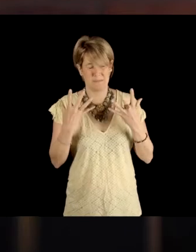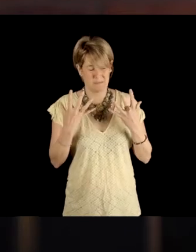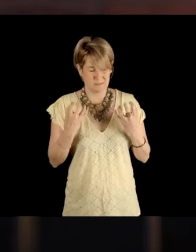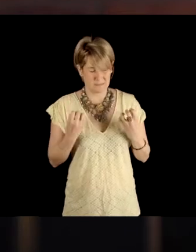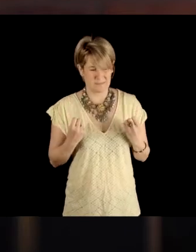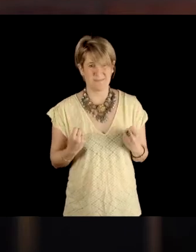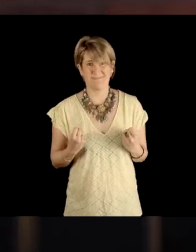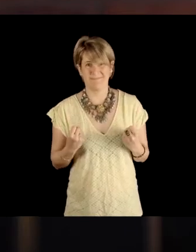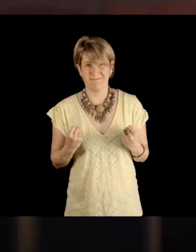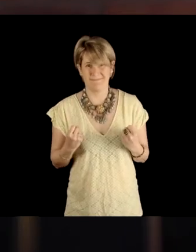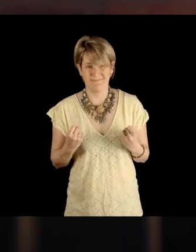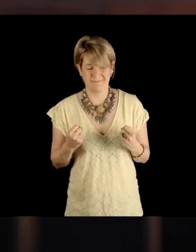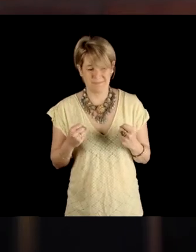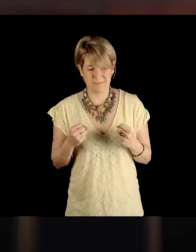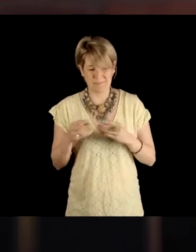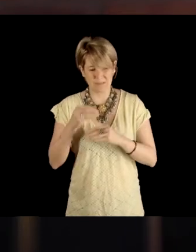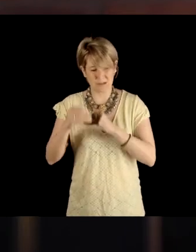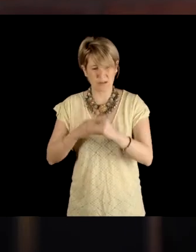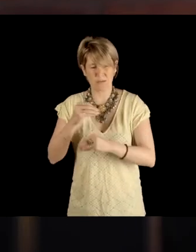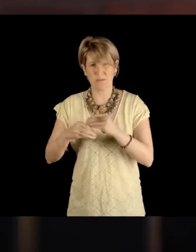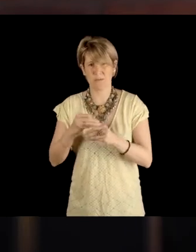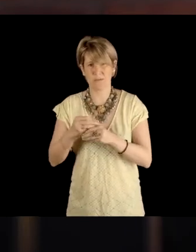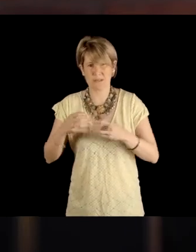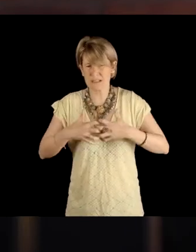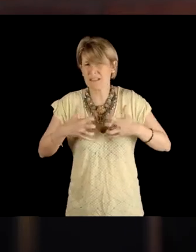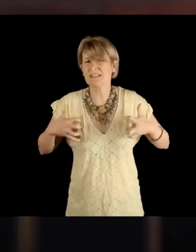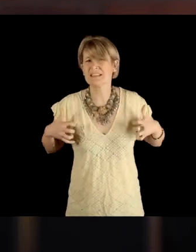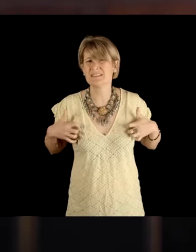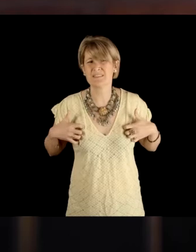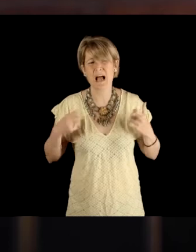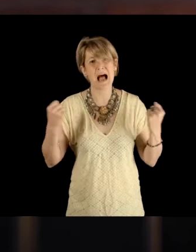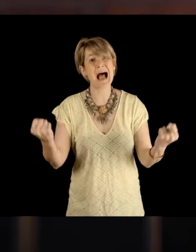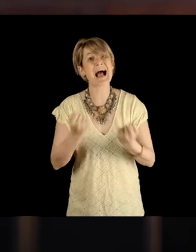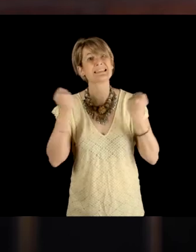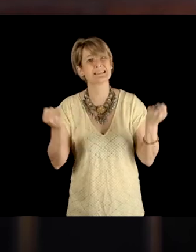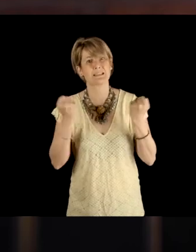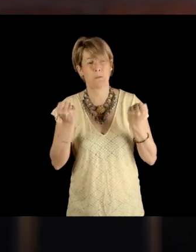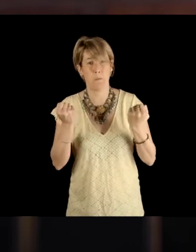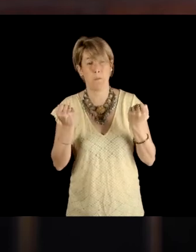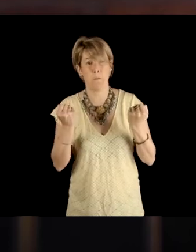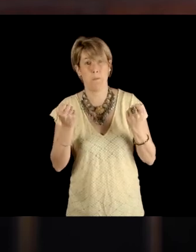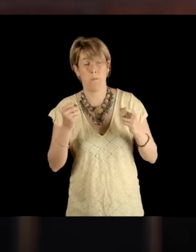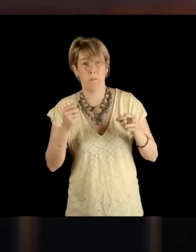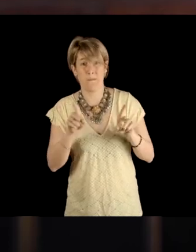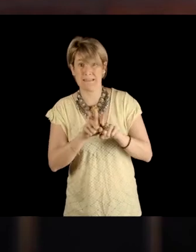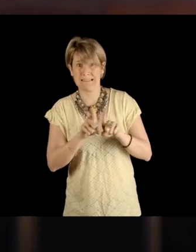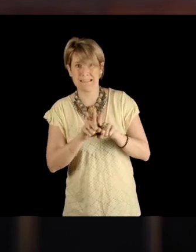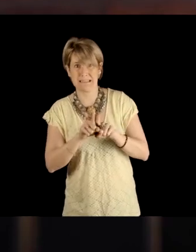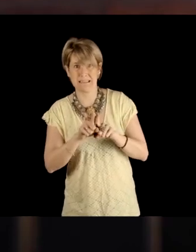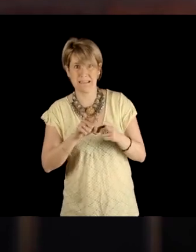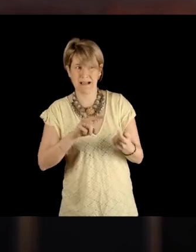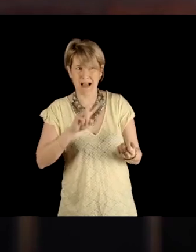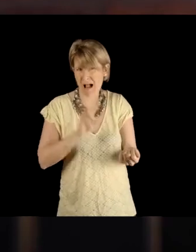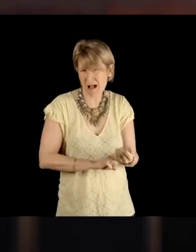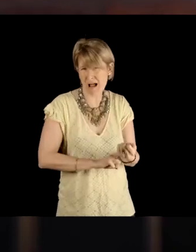no measure. It can be drastically so profound that a mere glance can produce such